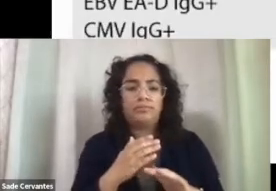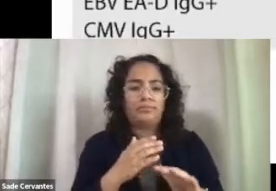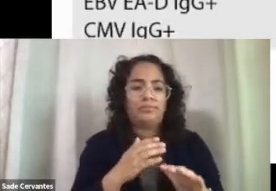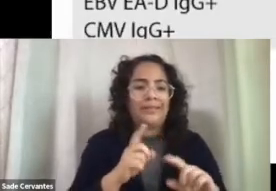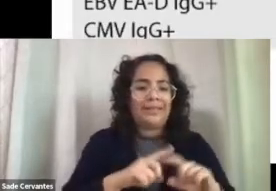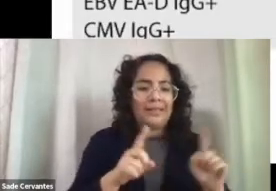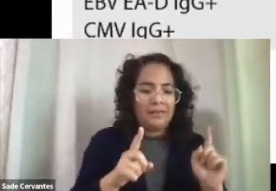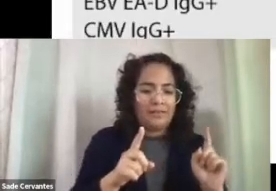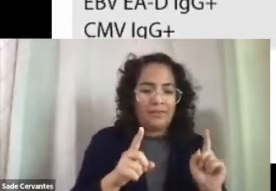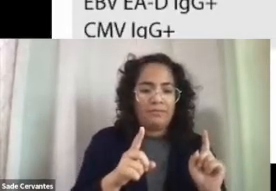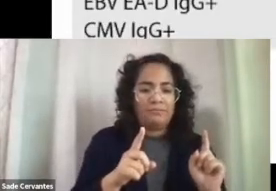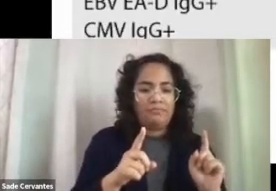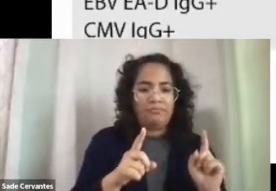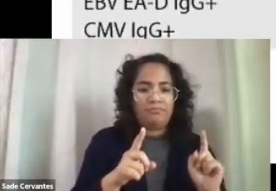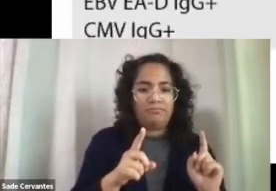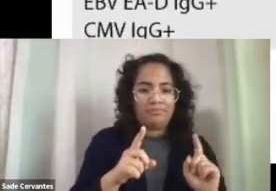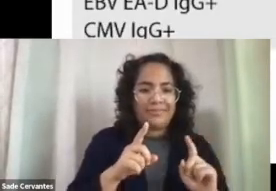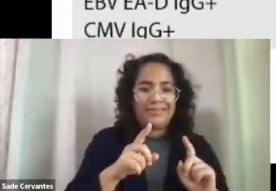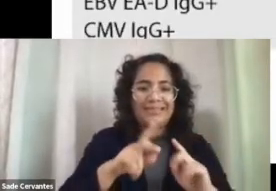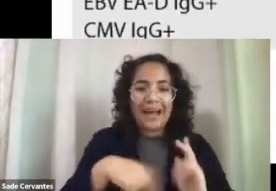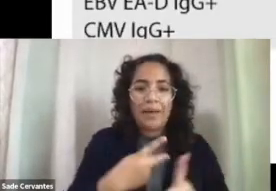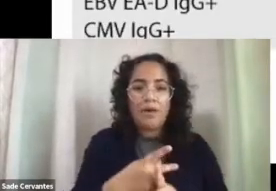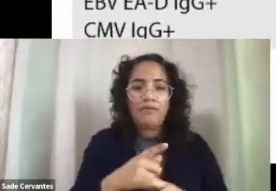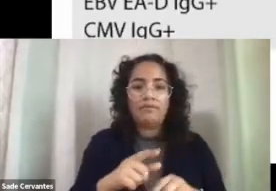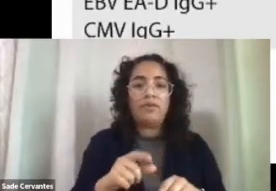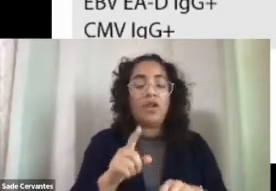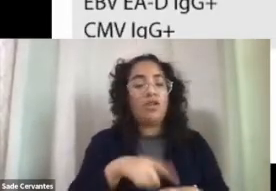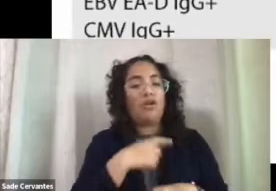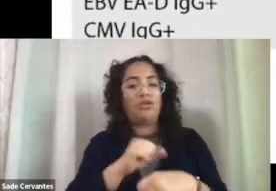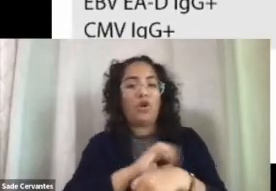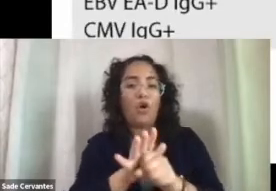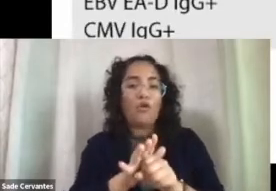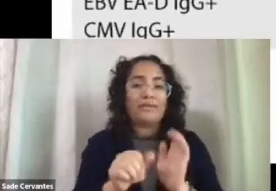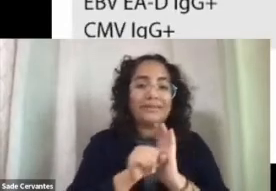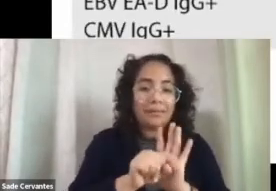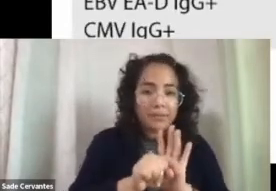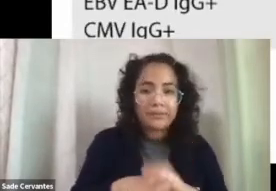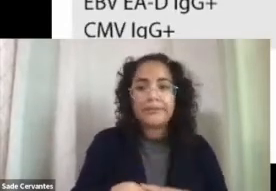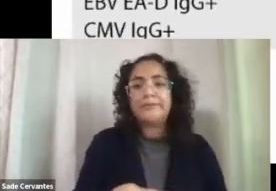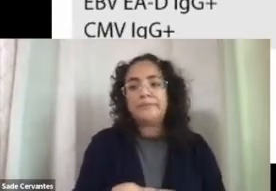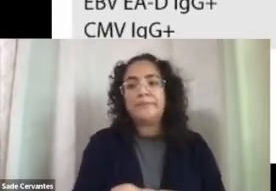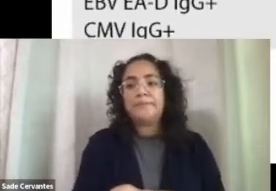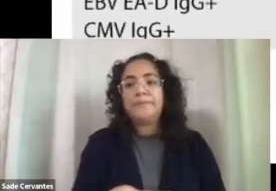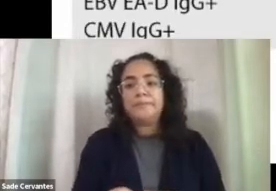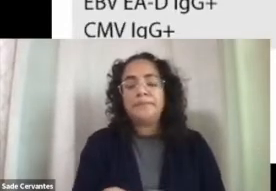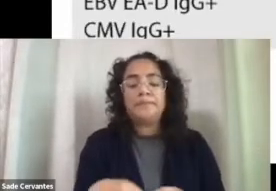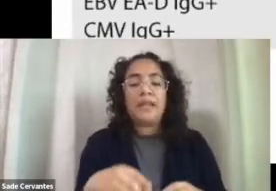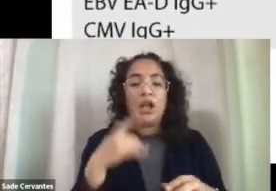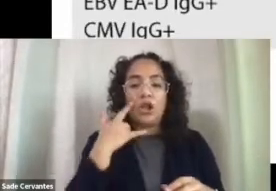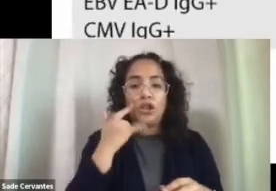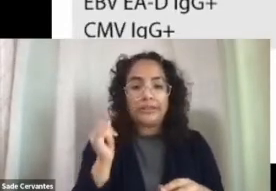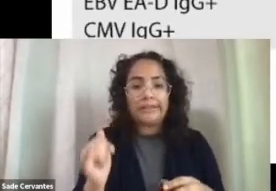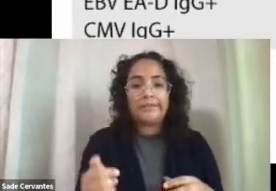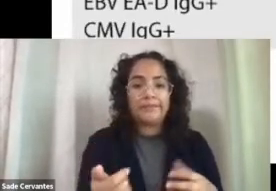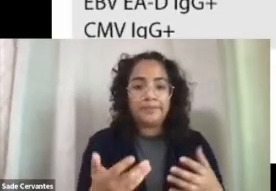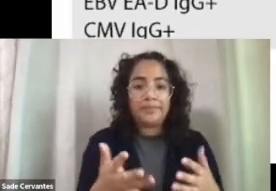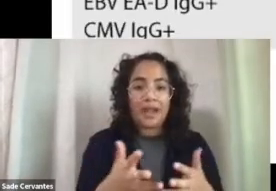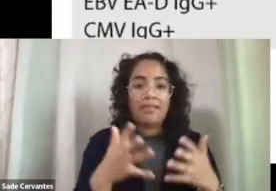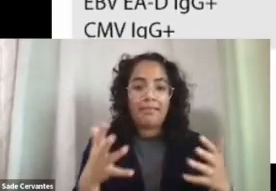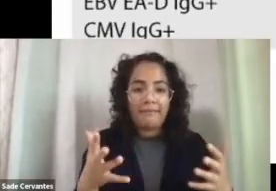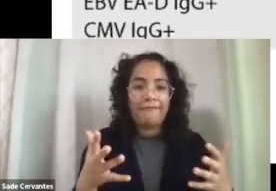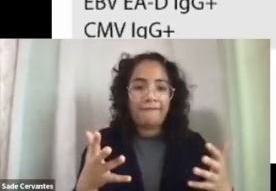specific types of long COVID symptoms. And it seems like a lot of the